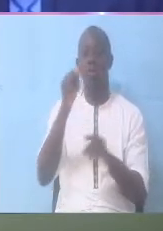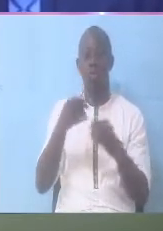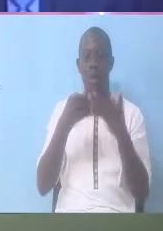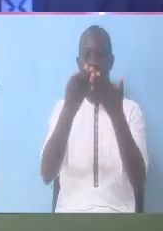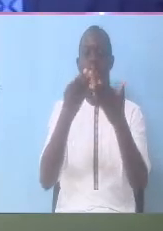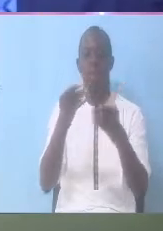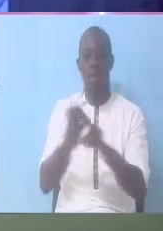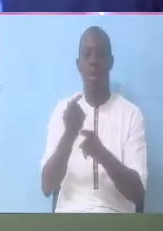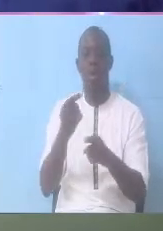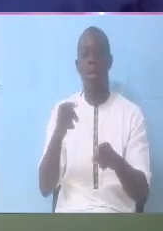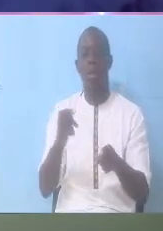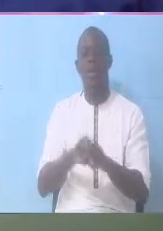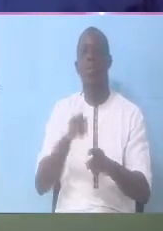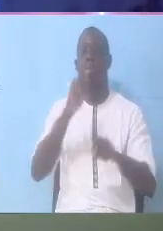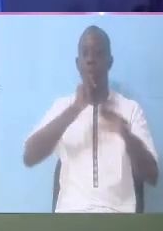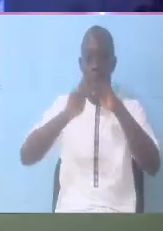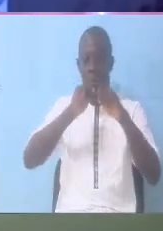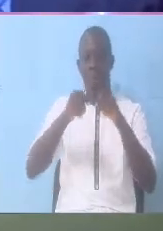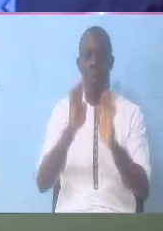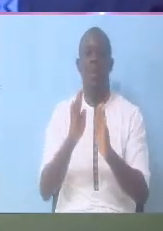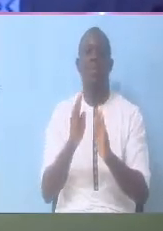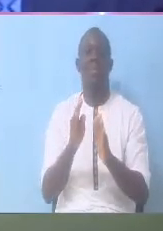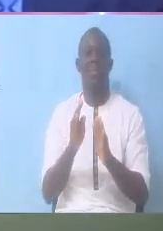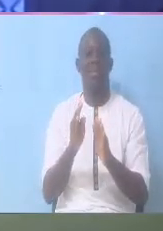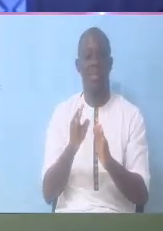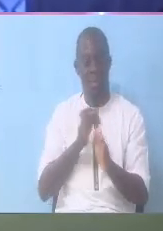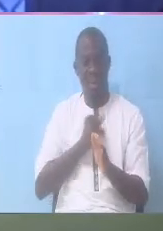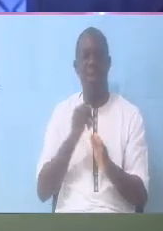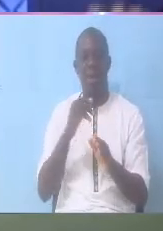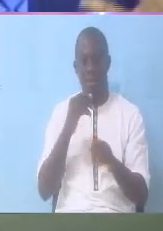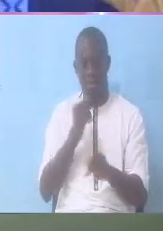correction, spiritually.